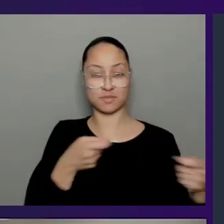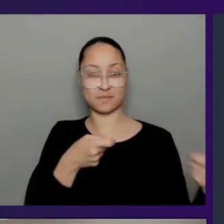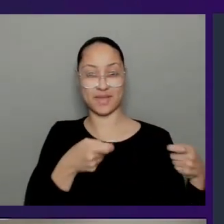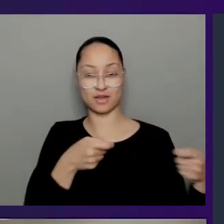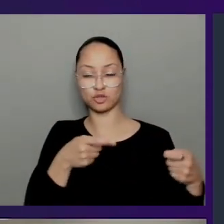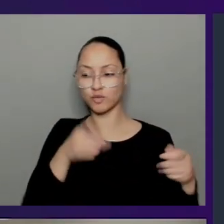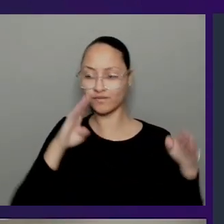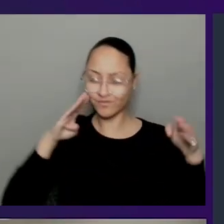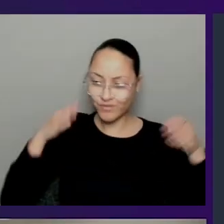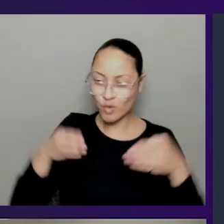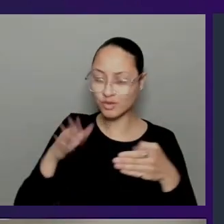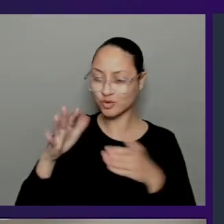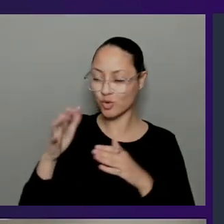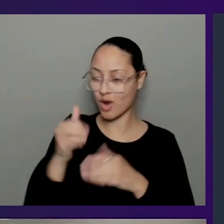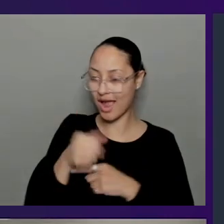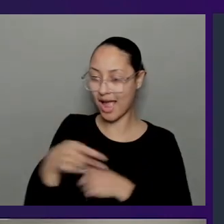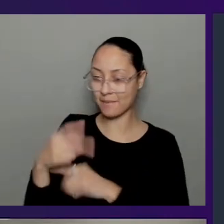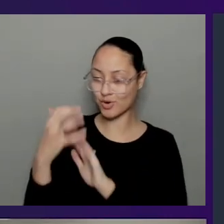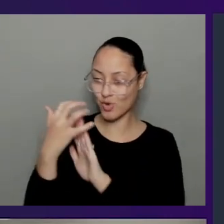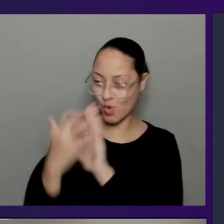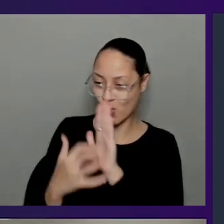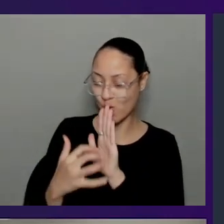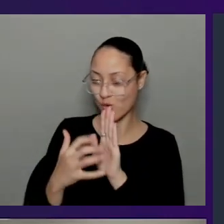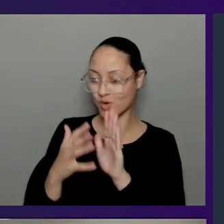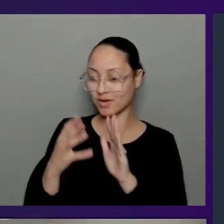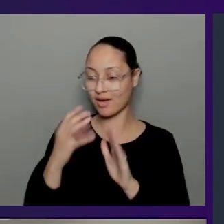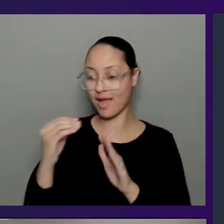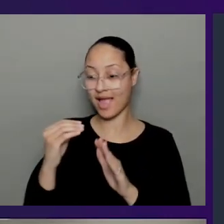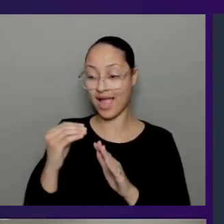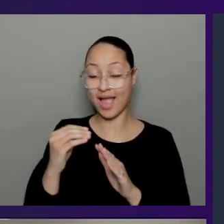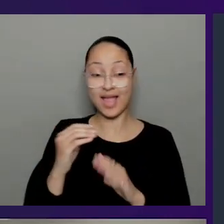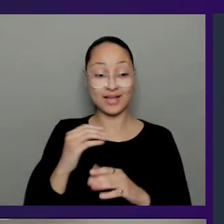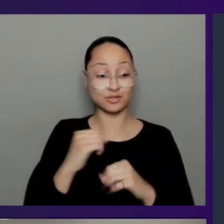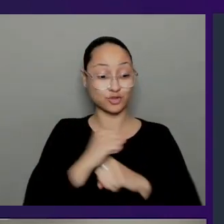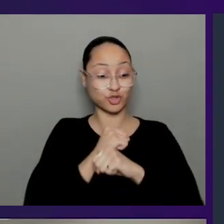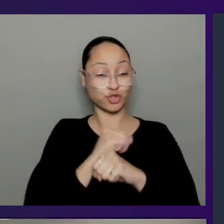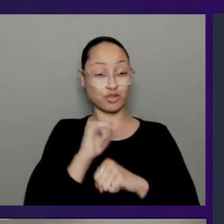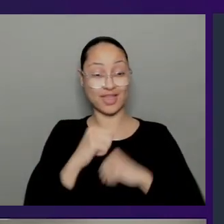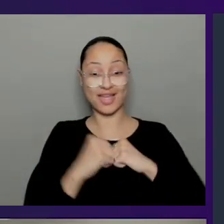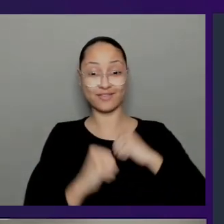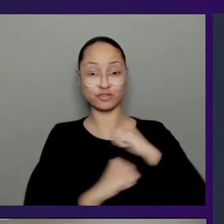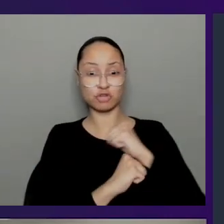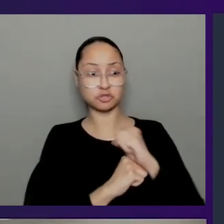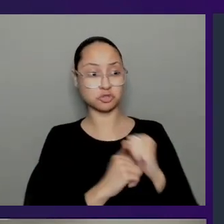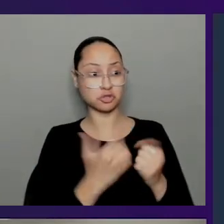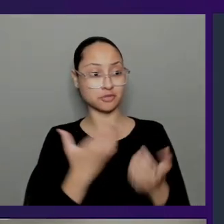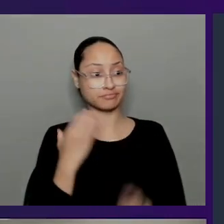code and you leave securing the infrastructure to AWS.